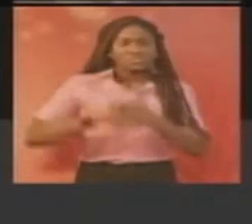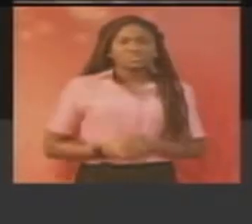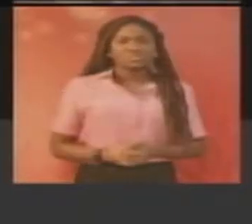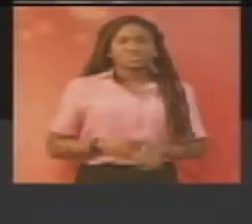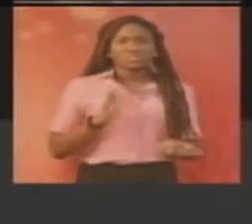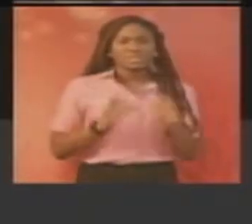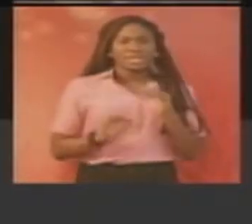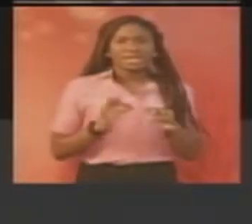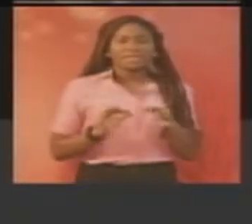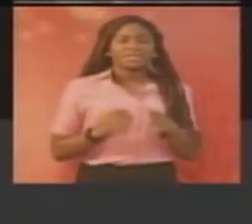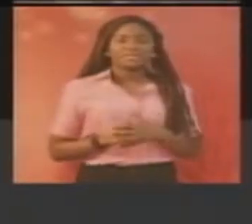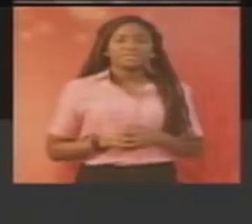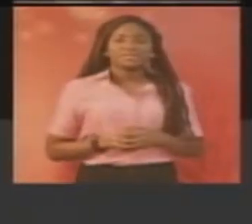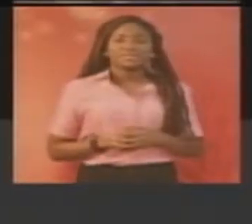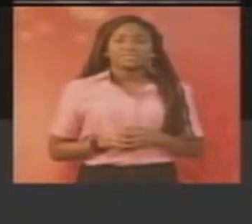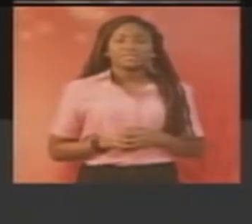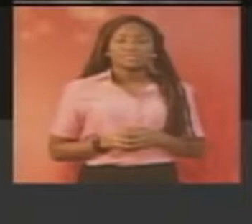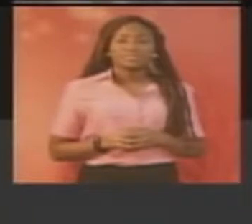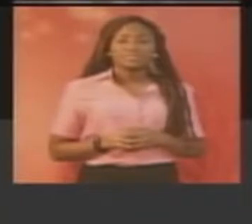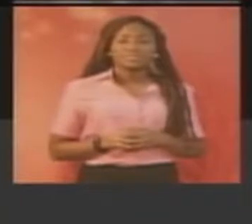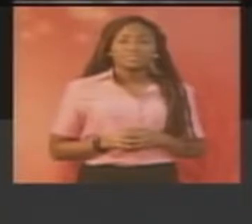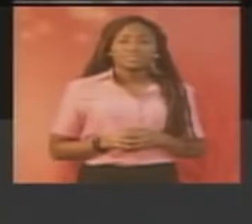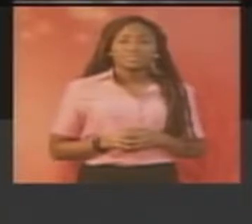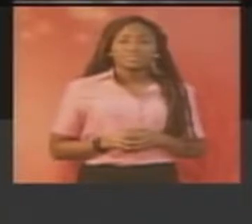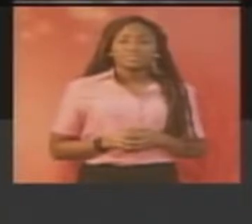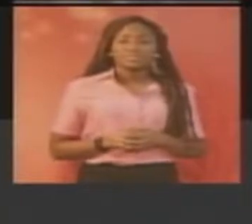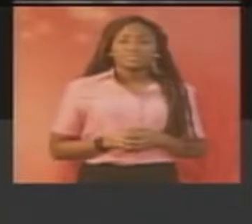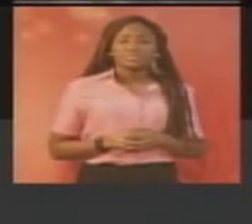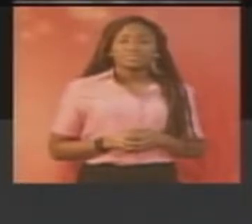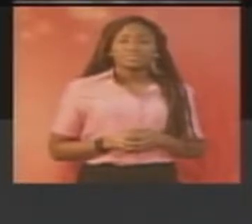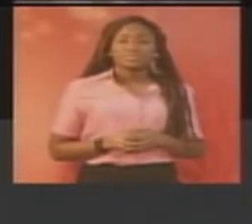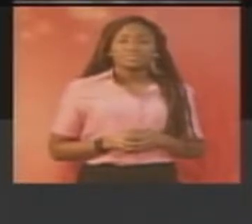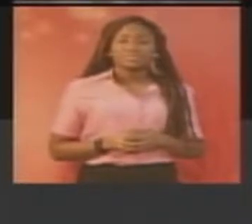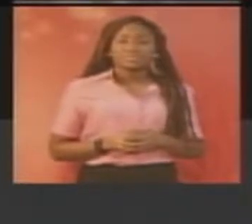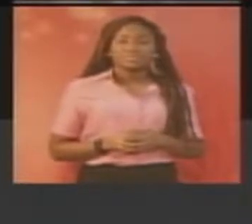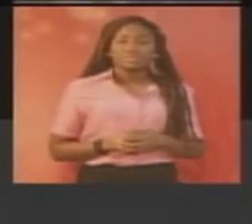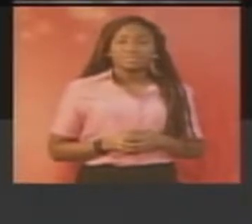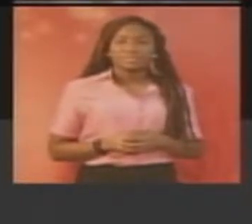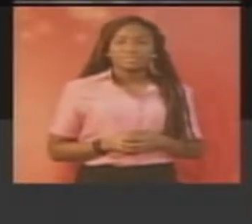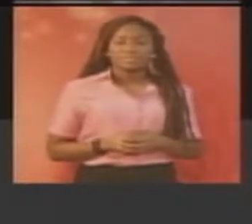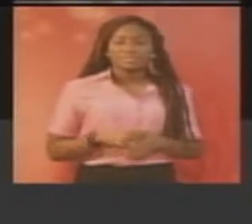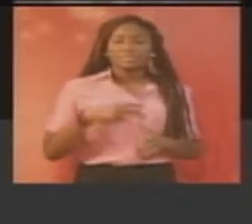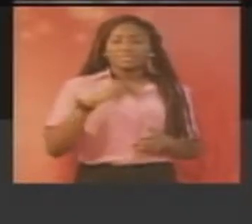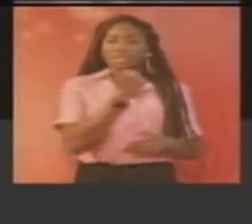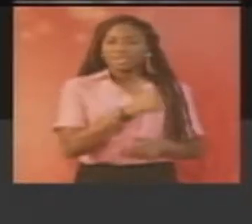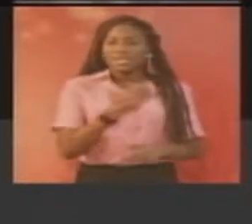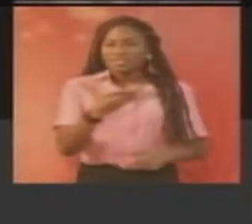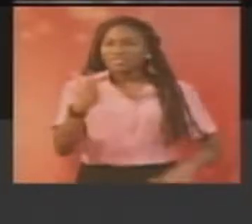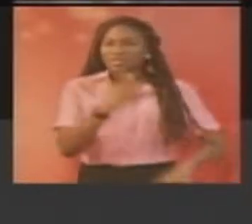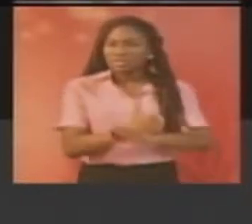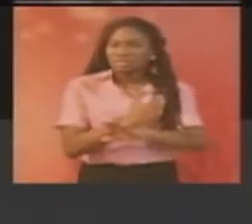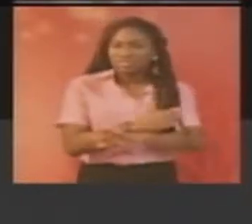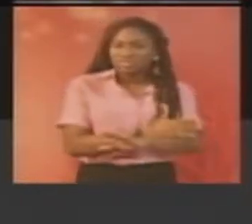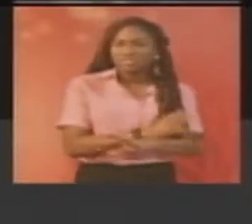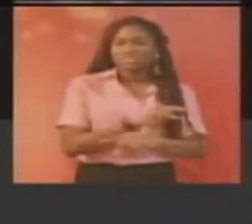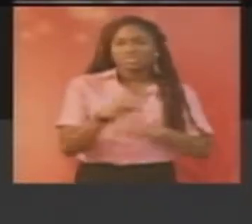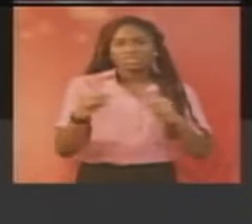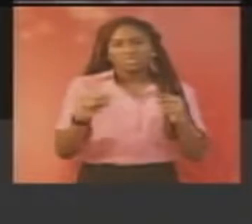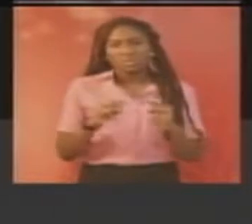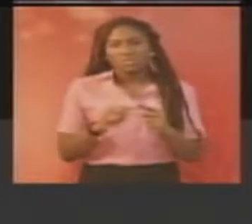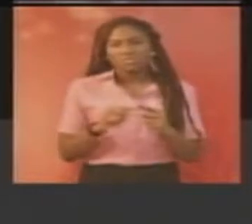any development regarding this task force that the Minister of Health spoke about last week about that was going to